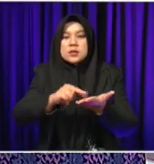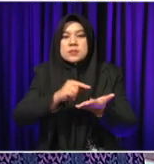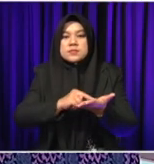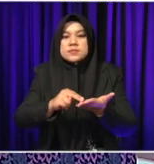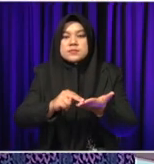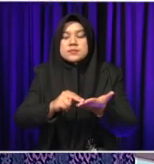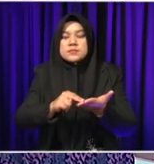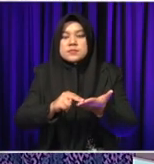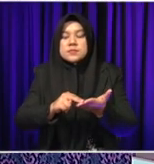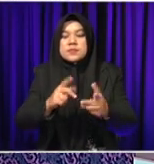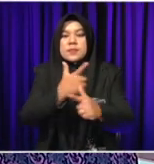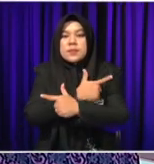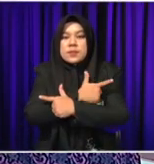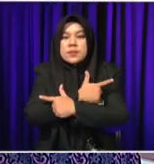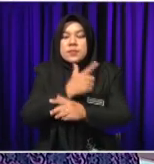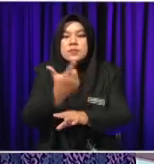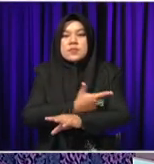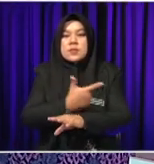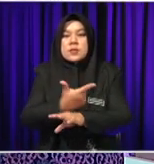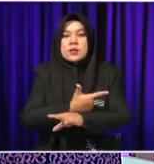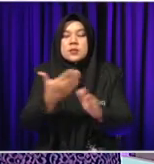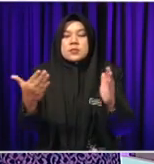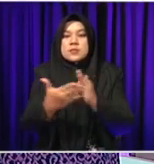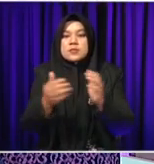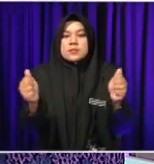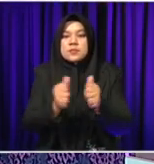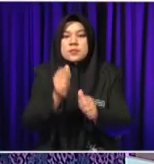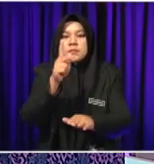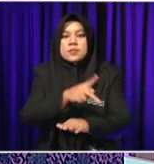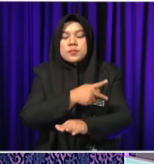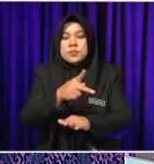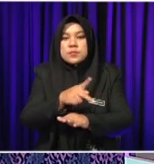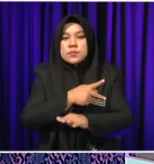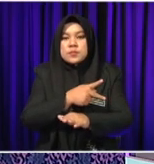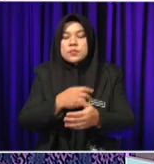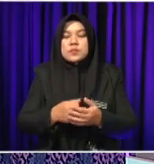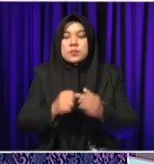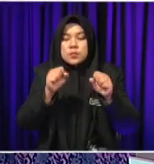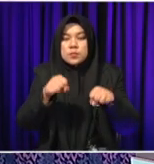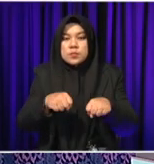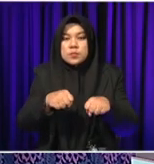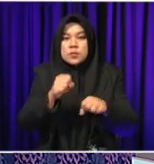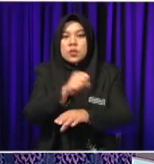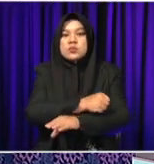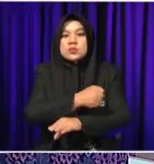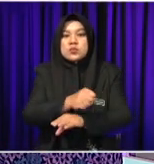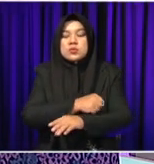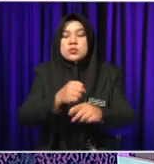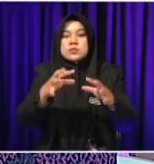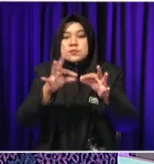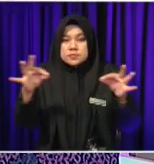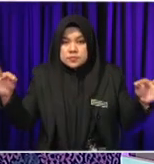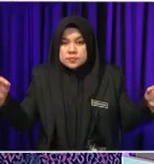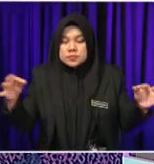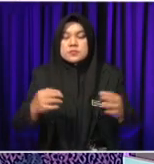the literature is by having poems, mm-hmm. perhaps we can have song lyrics, like what we